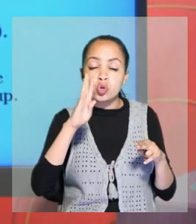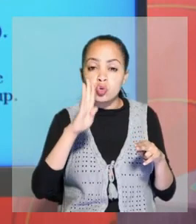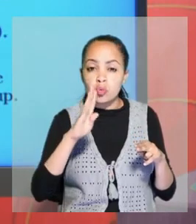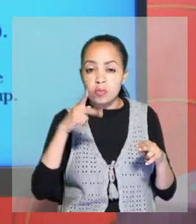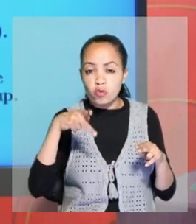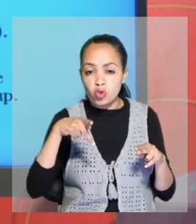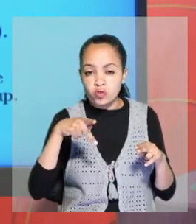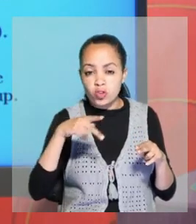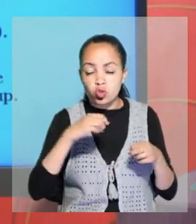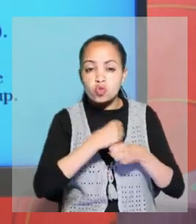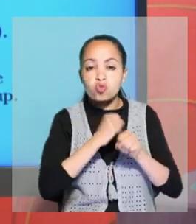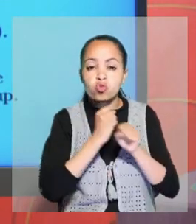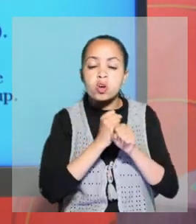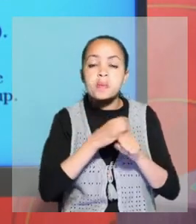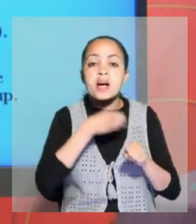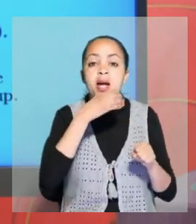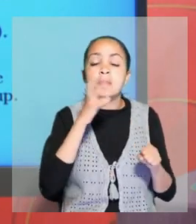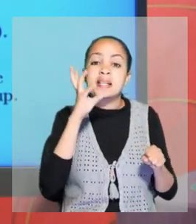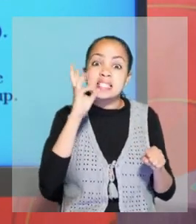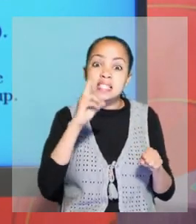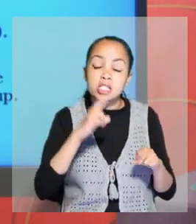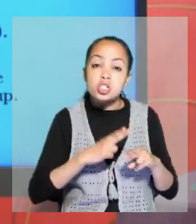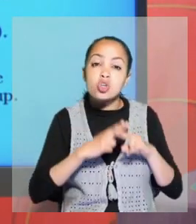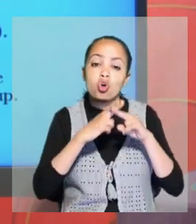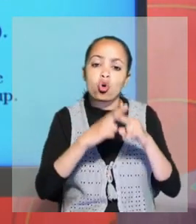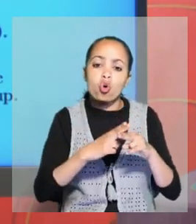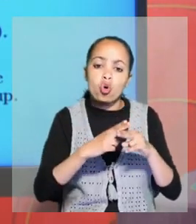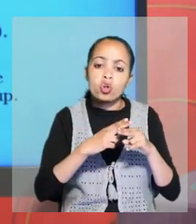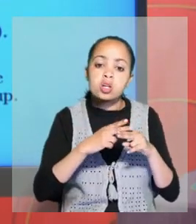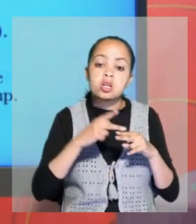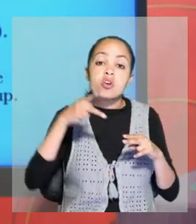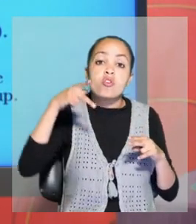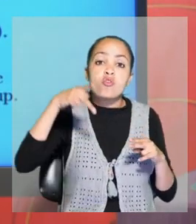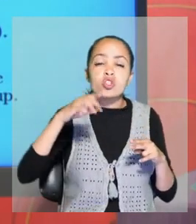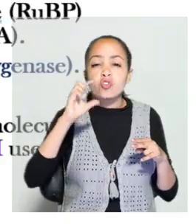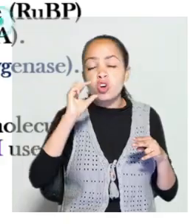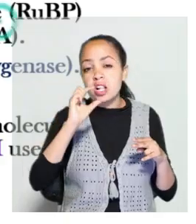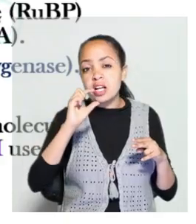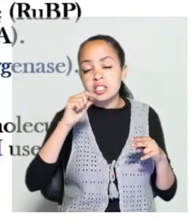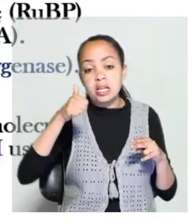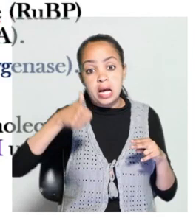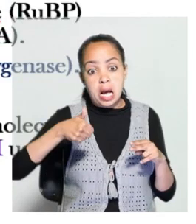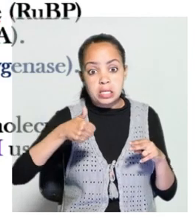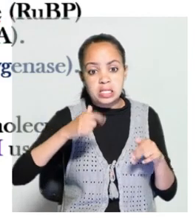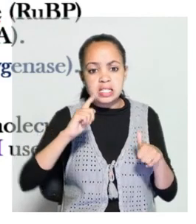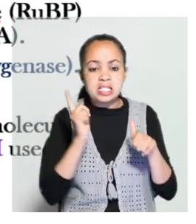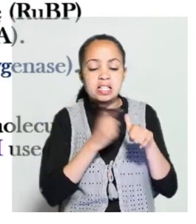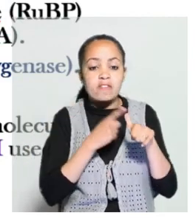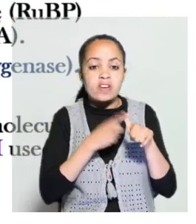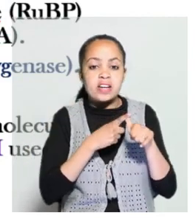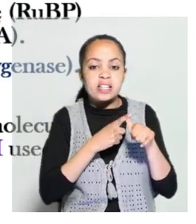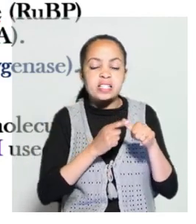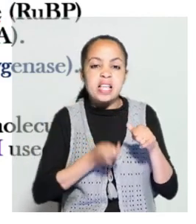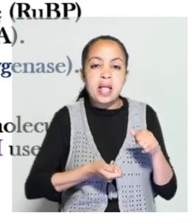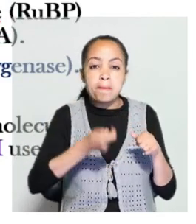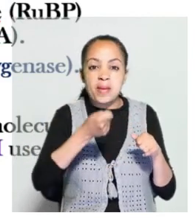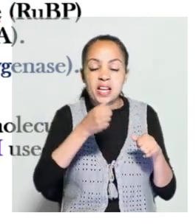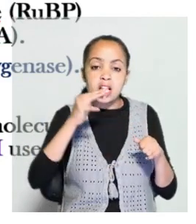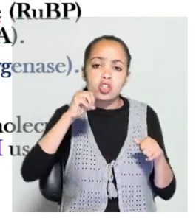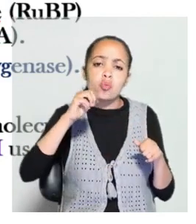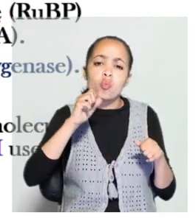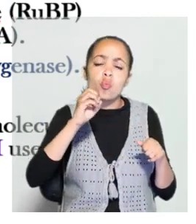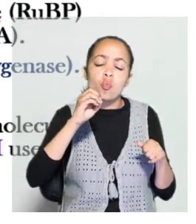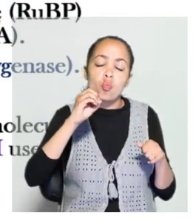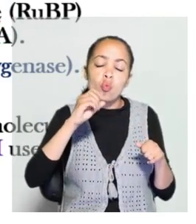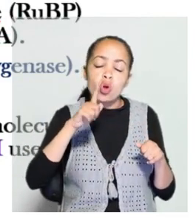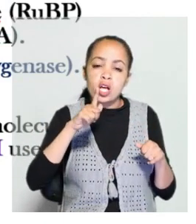form carbon 6 molecule called phosphoglyceric acid. The first immediate molecule